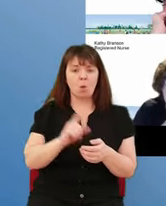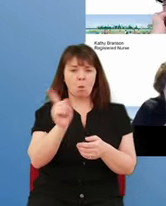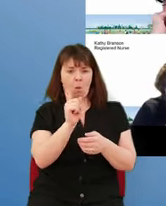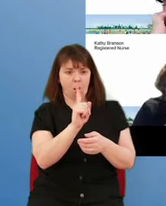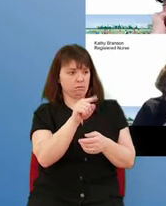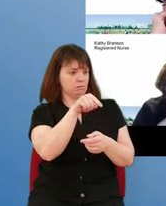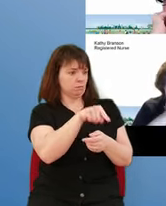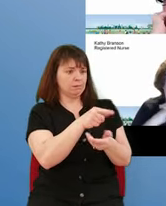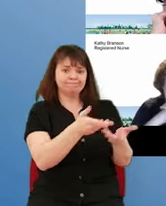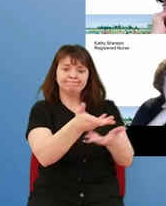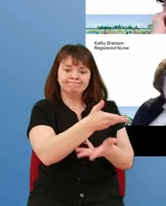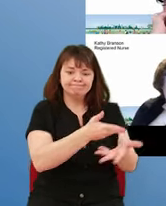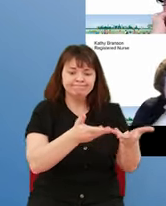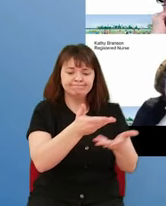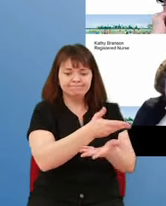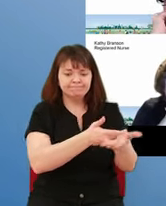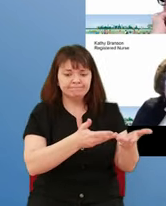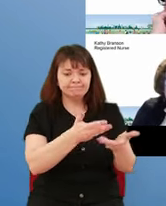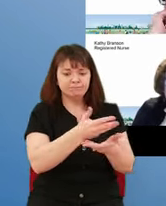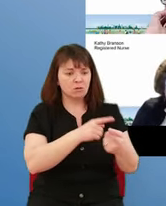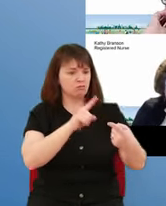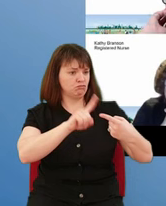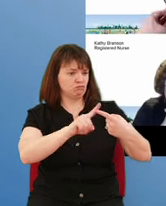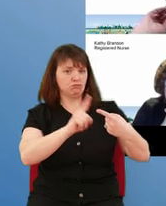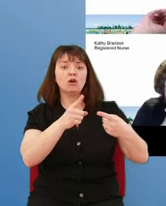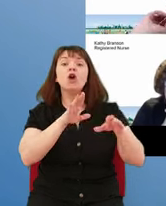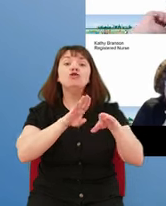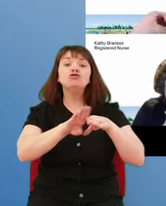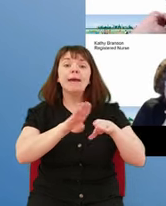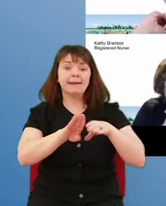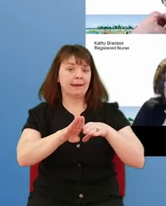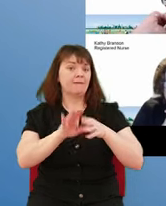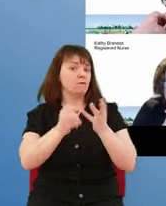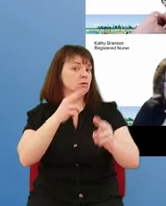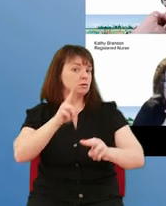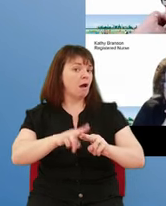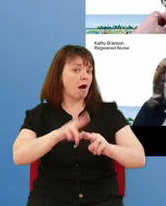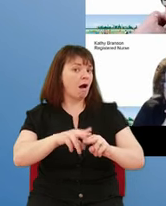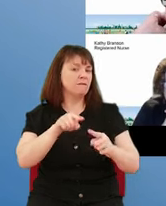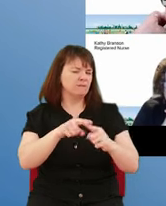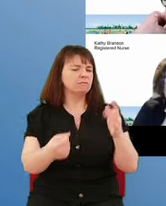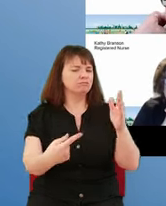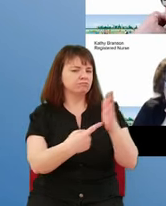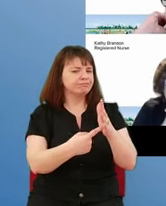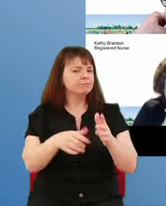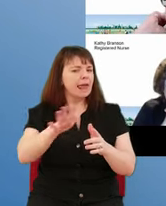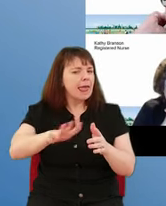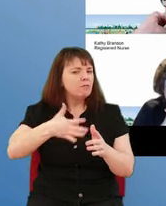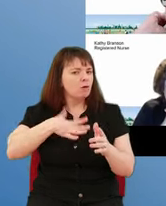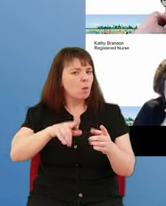main area that has come through. Some of it is actually to cover sicknesses.